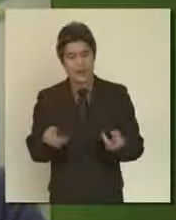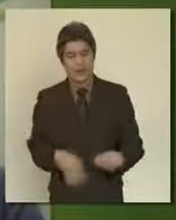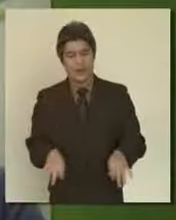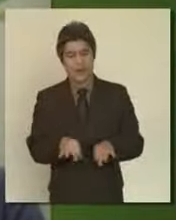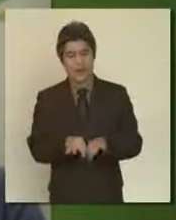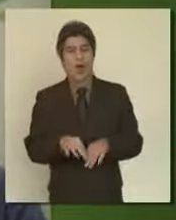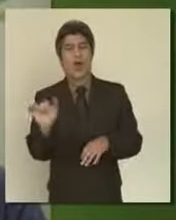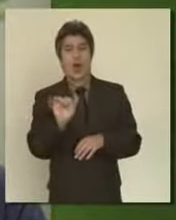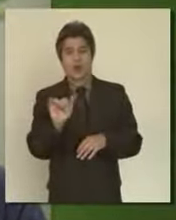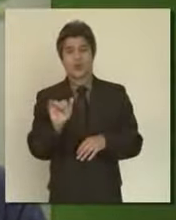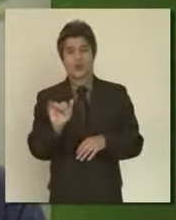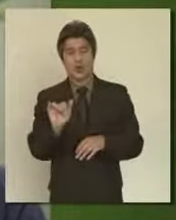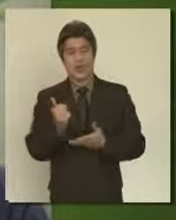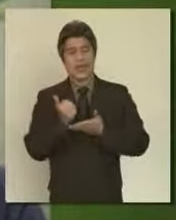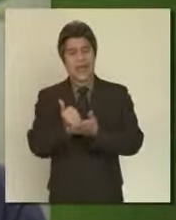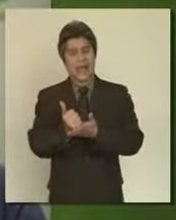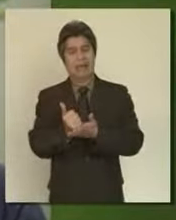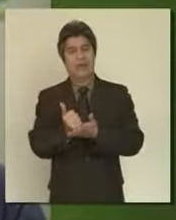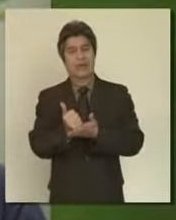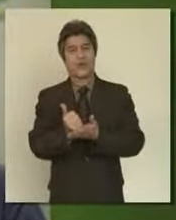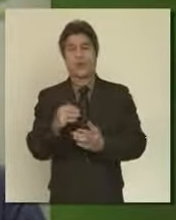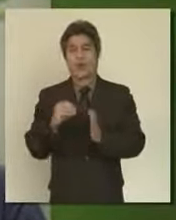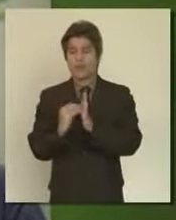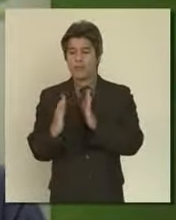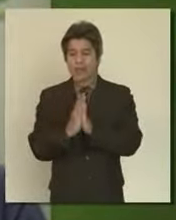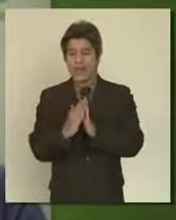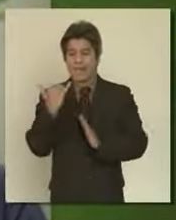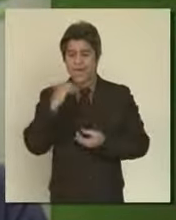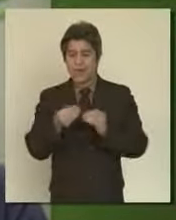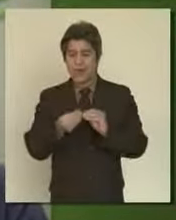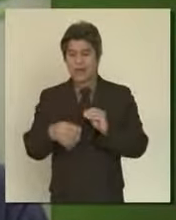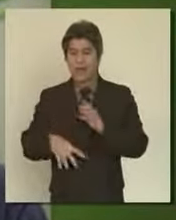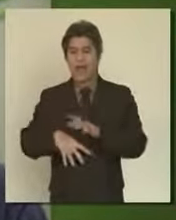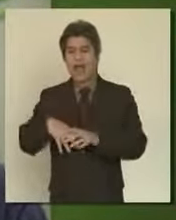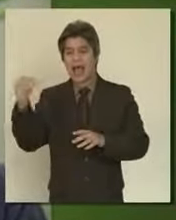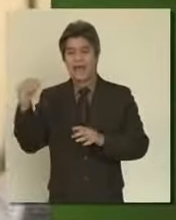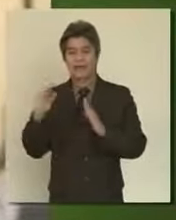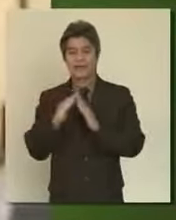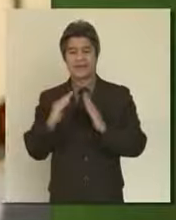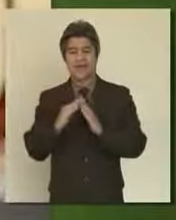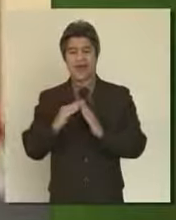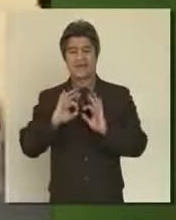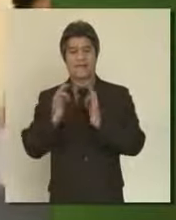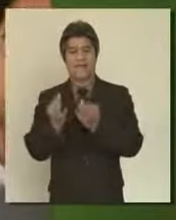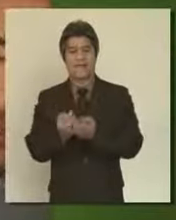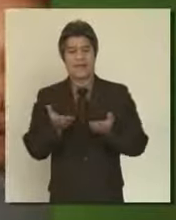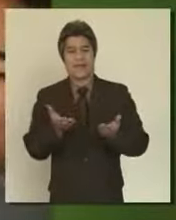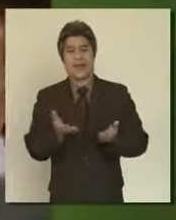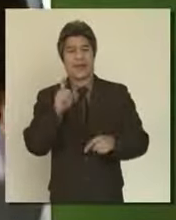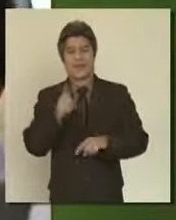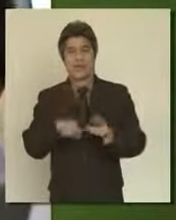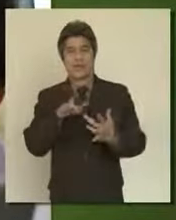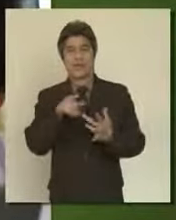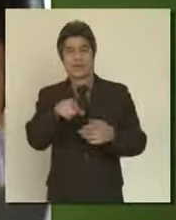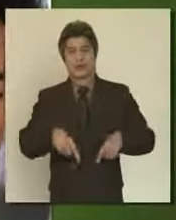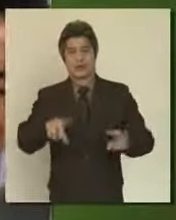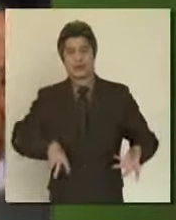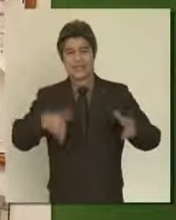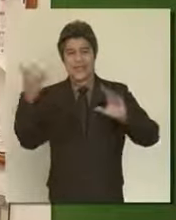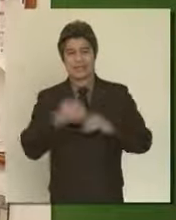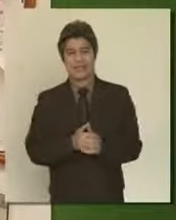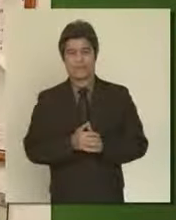important. It may also be helpful to put the phone number of an out-of-town relative on there, just in case you're not able to be reached in the event of